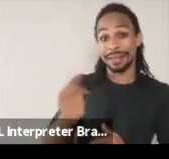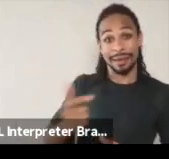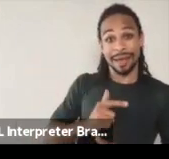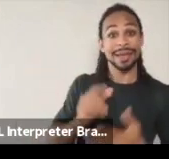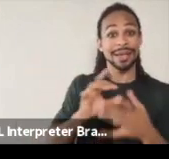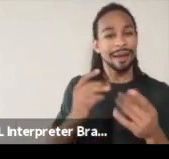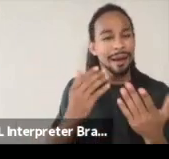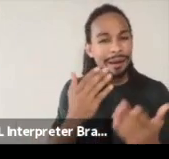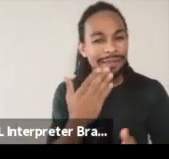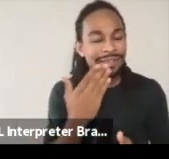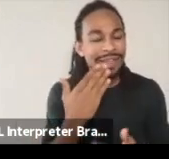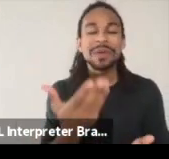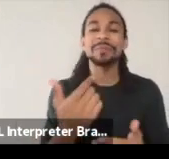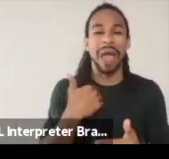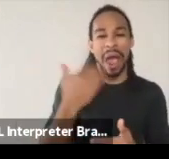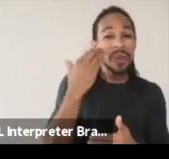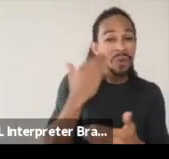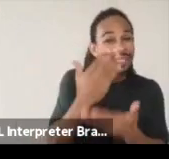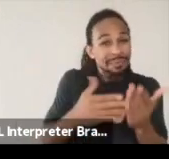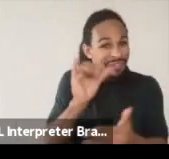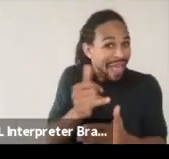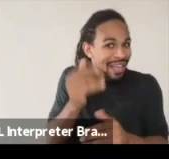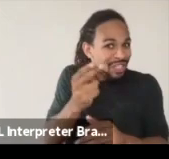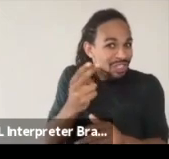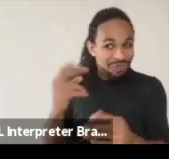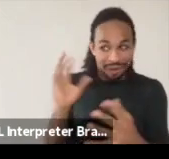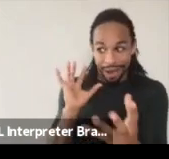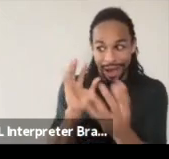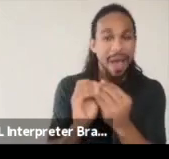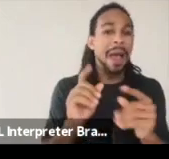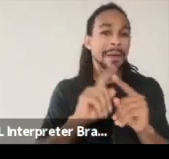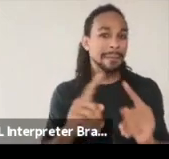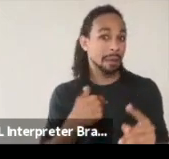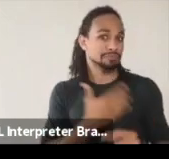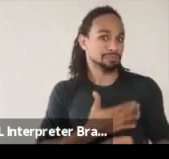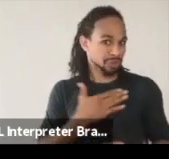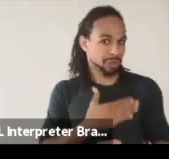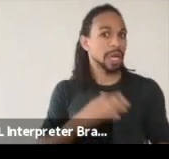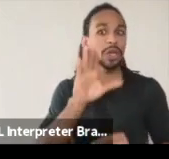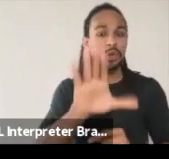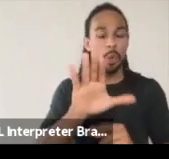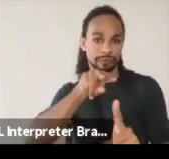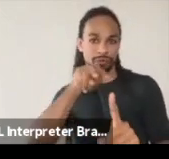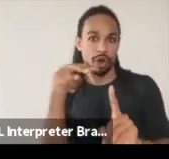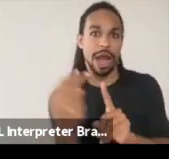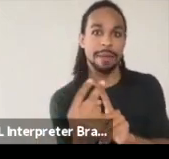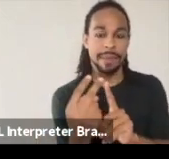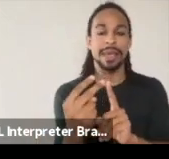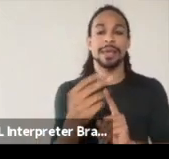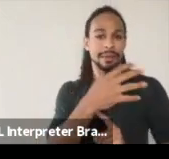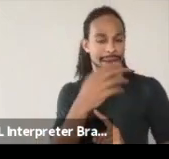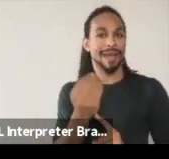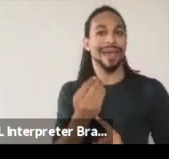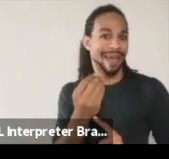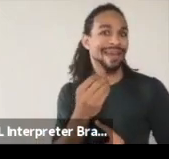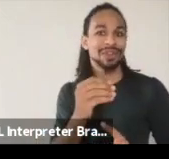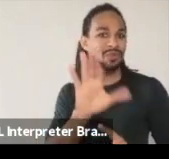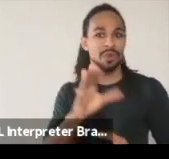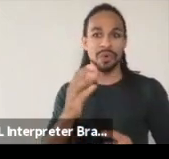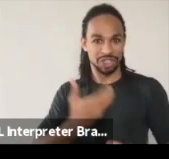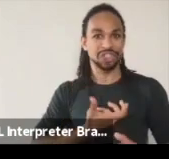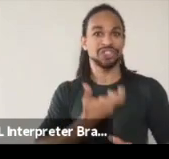learned in listening to you. So I really appreciate your framing and sharing your slides with us.